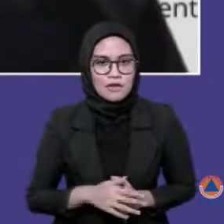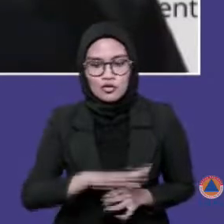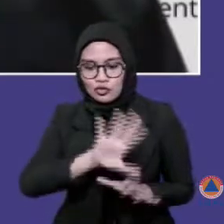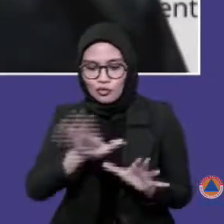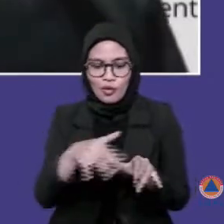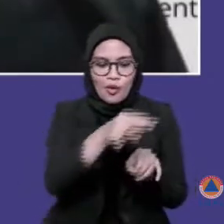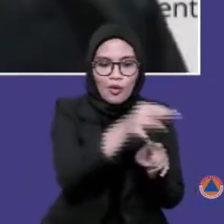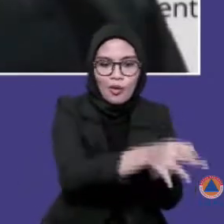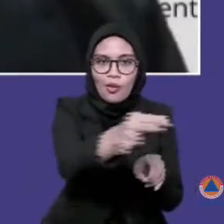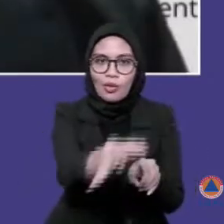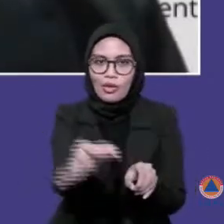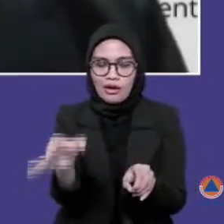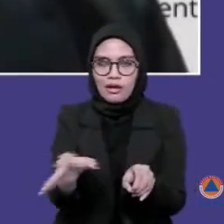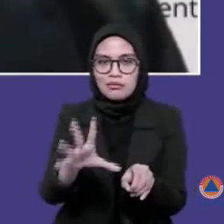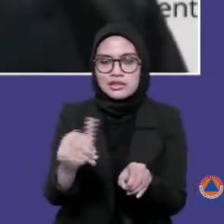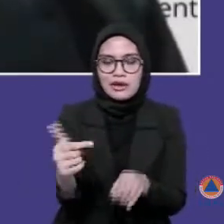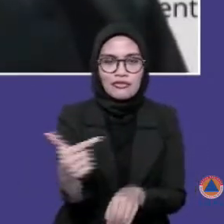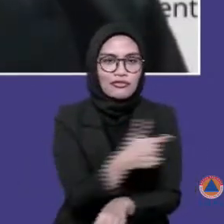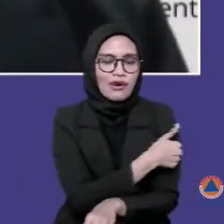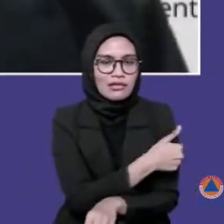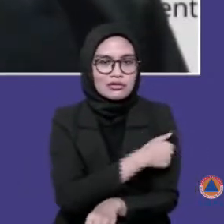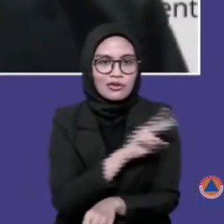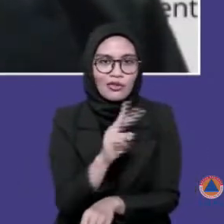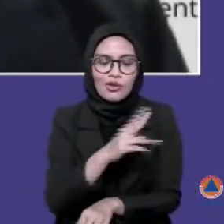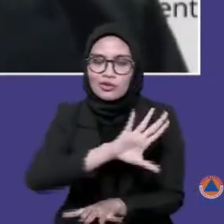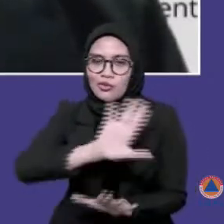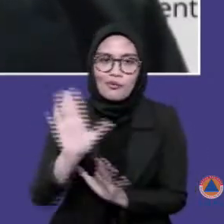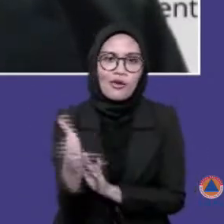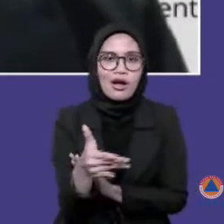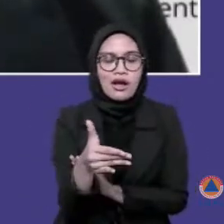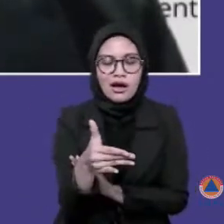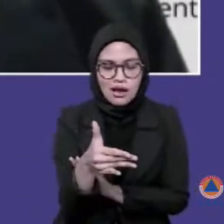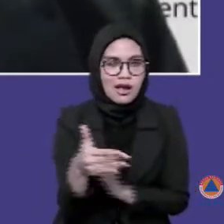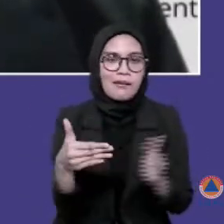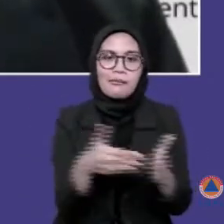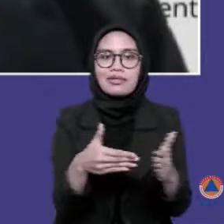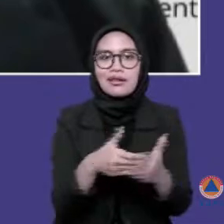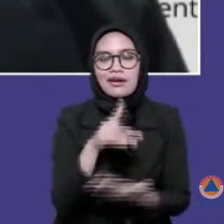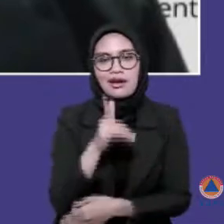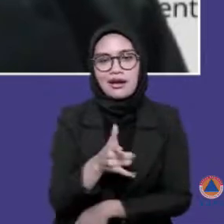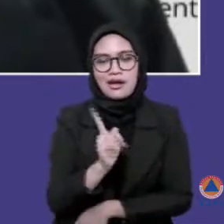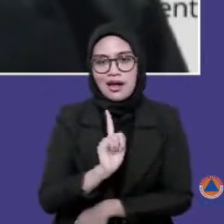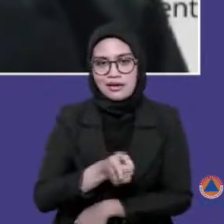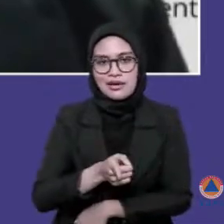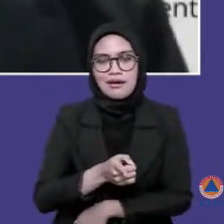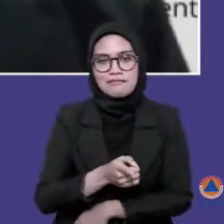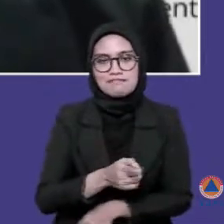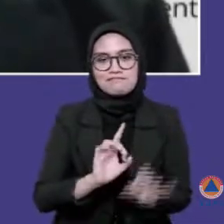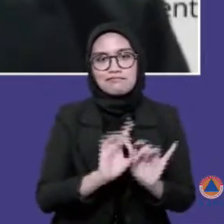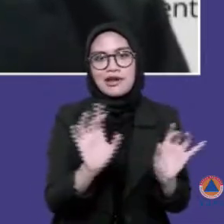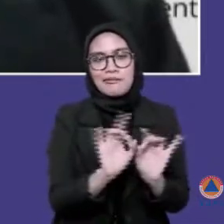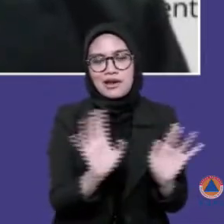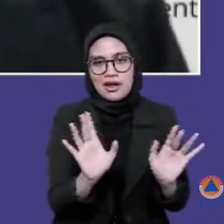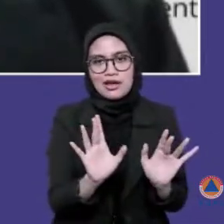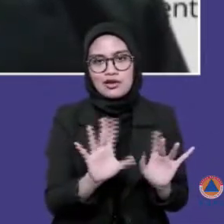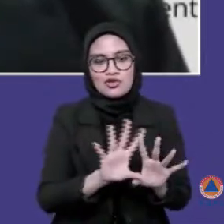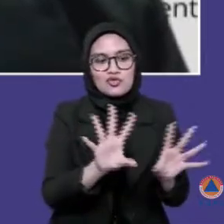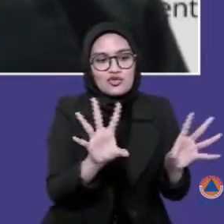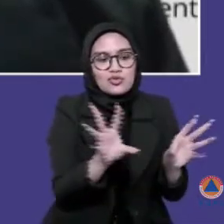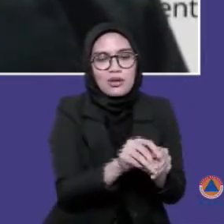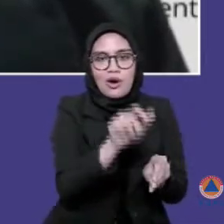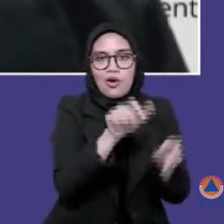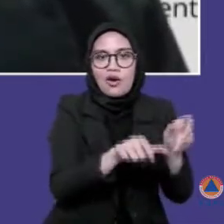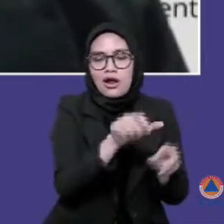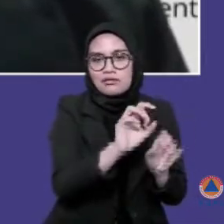cities to be met with the national targets. But